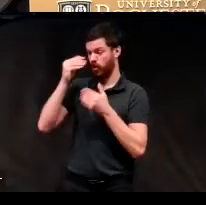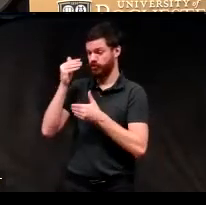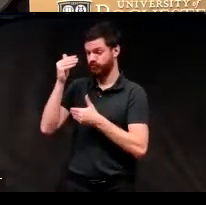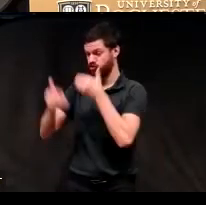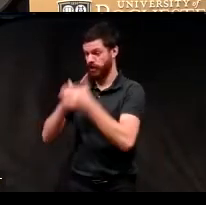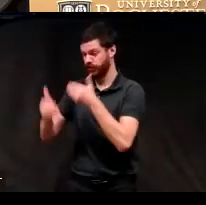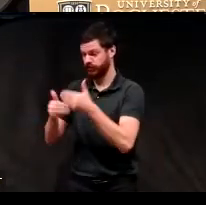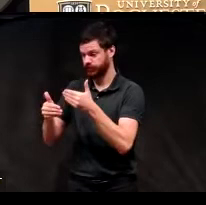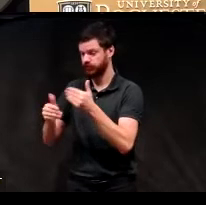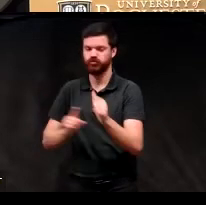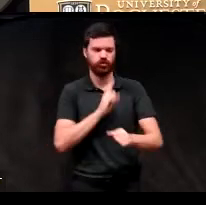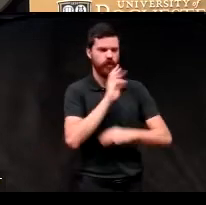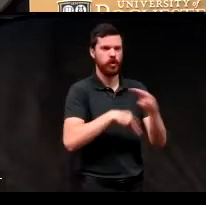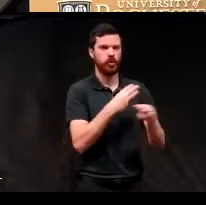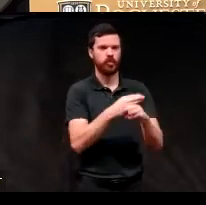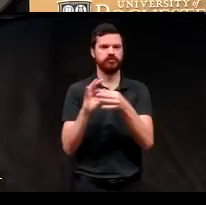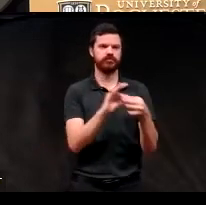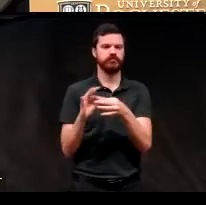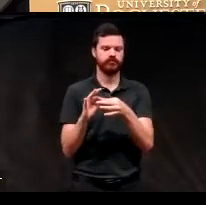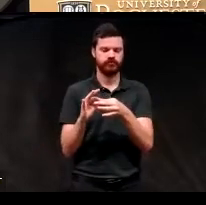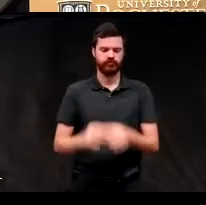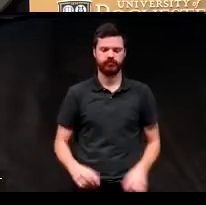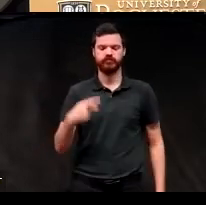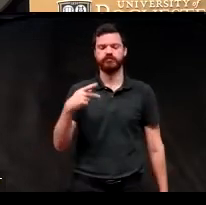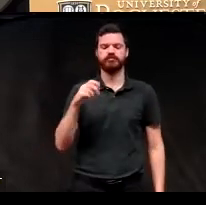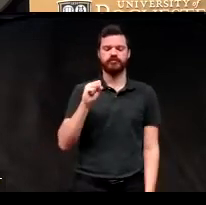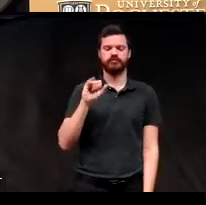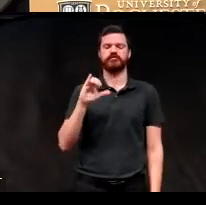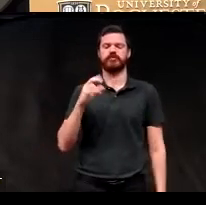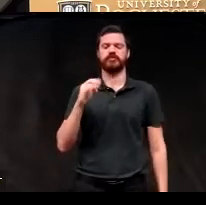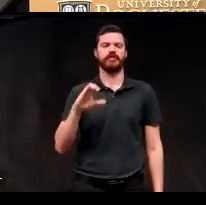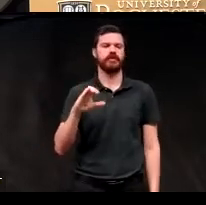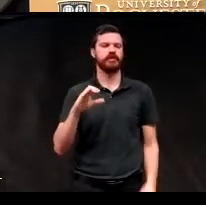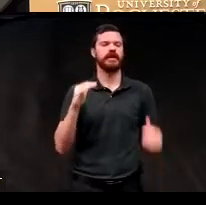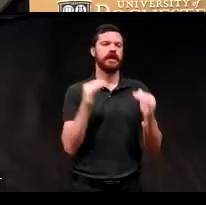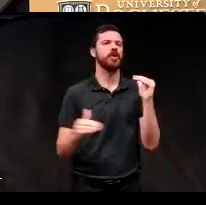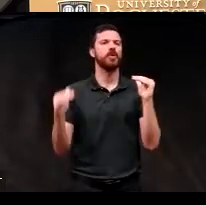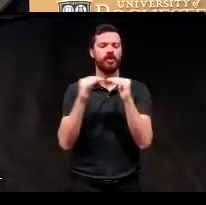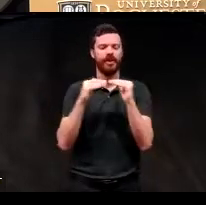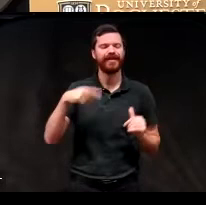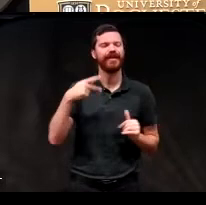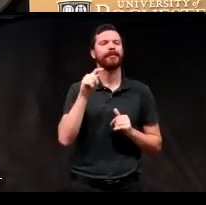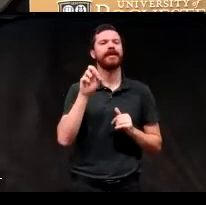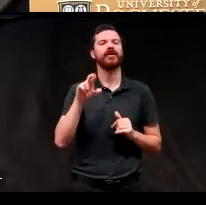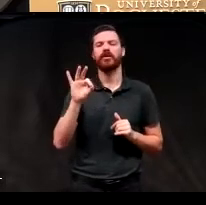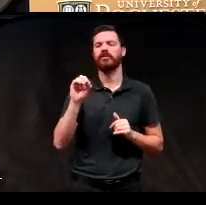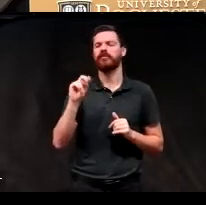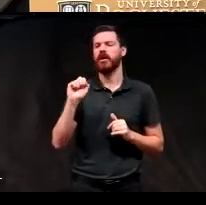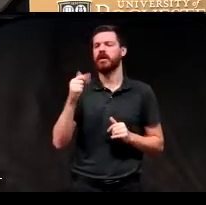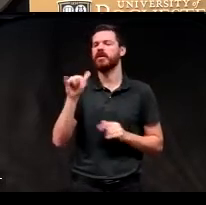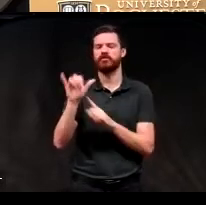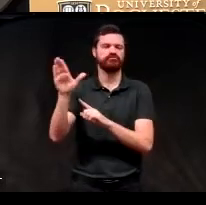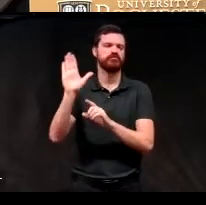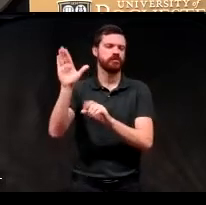vis-a-vis reality. With psychic equivalence, and Peter Fonagy, this is Peter Fonagy's work,